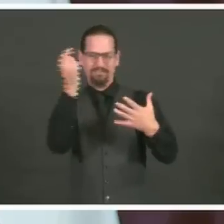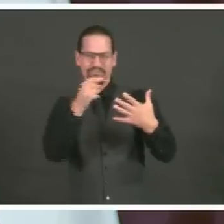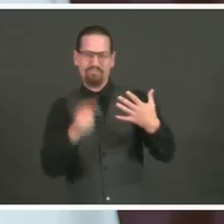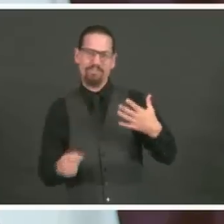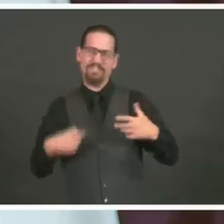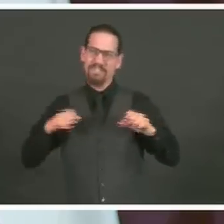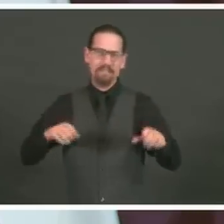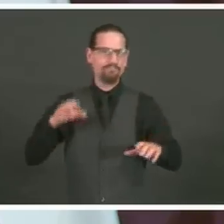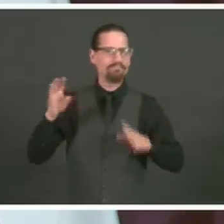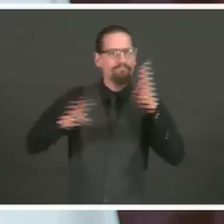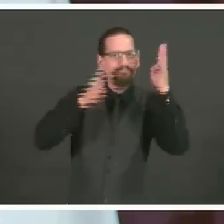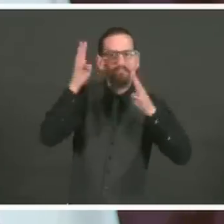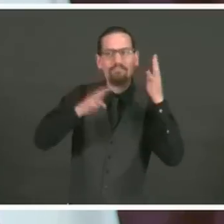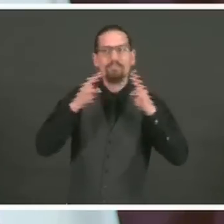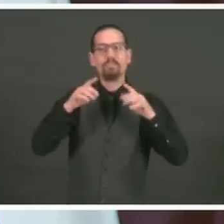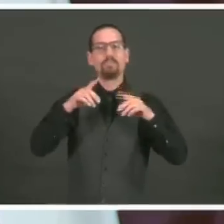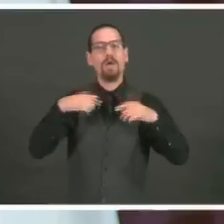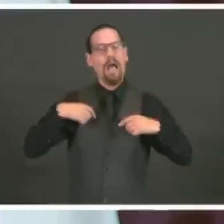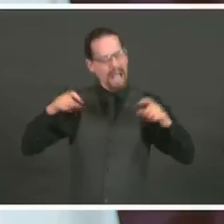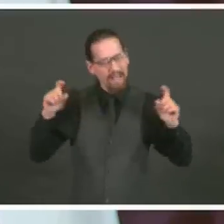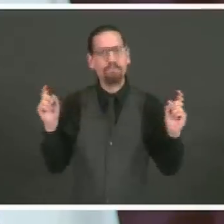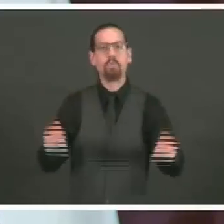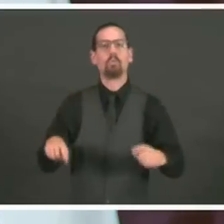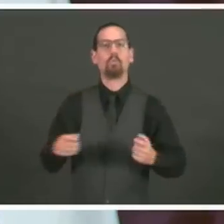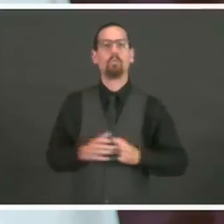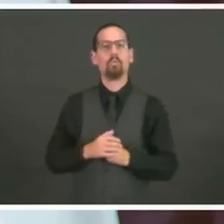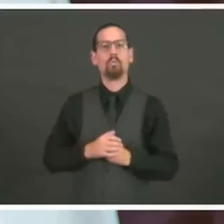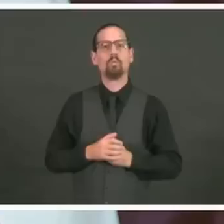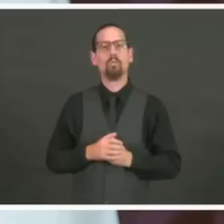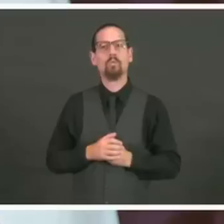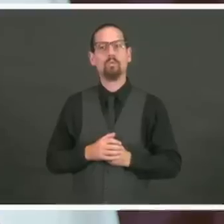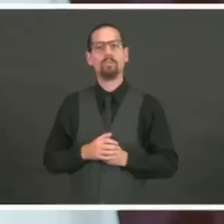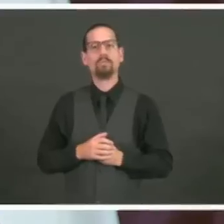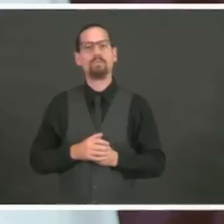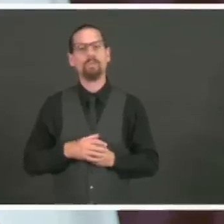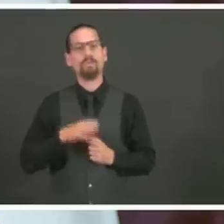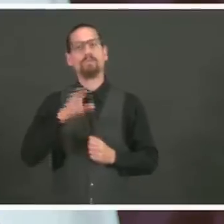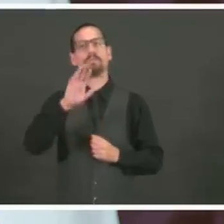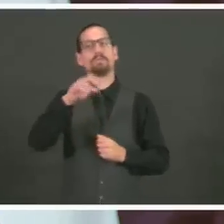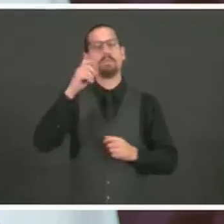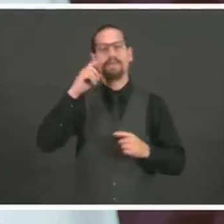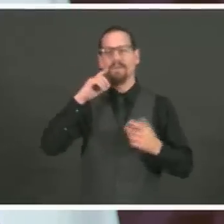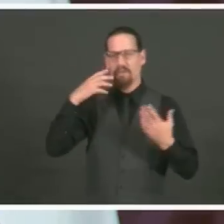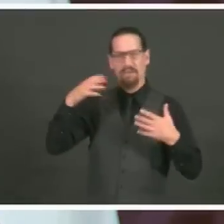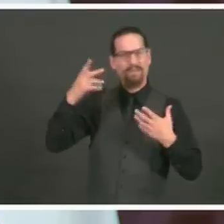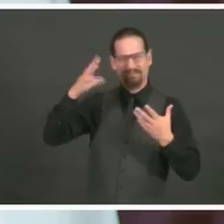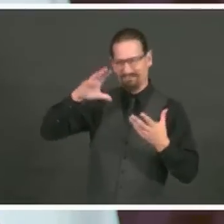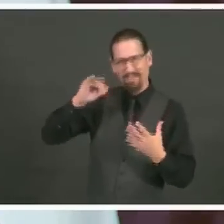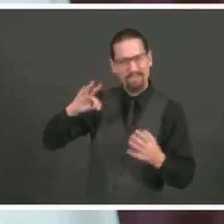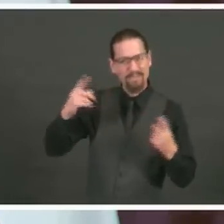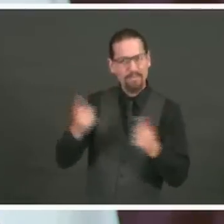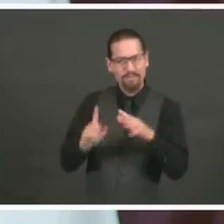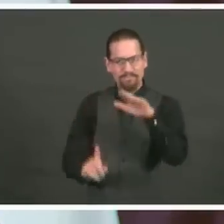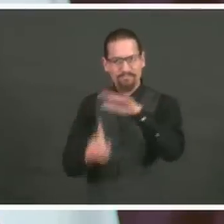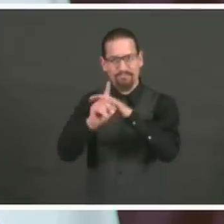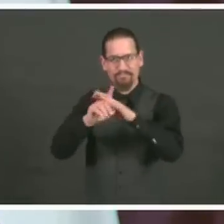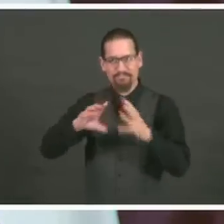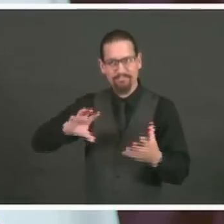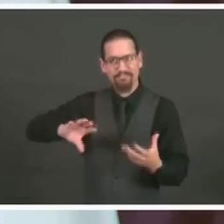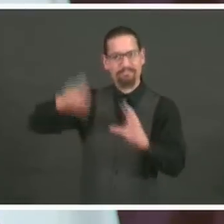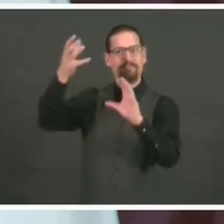when we rise to the challenge and meet the moment. We put up a field hospital in a couple of